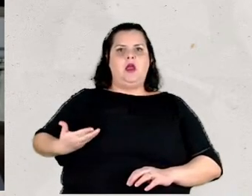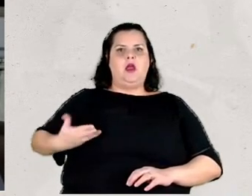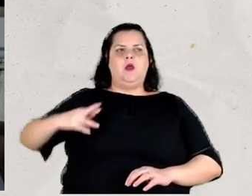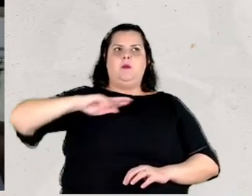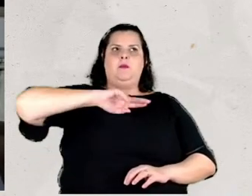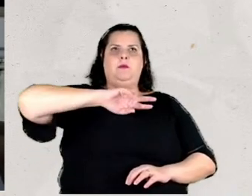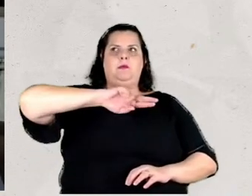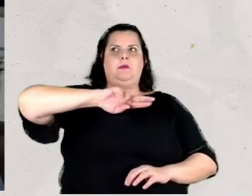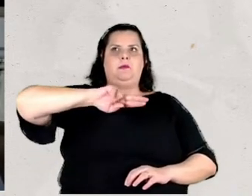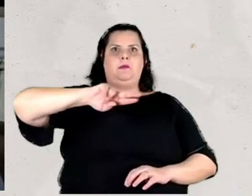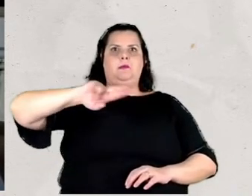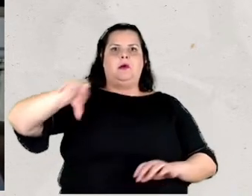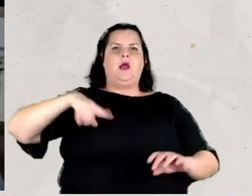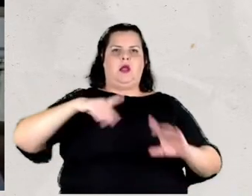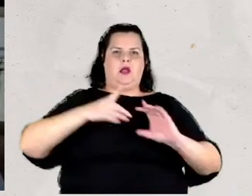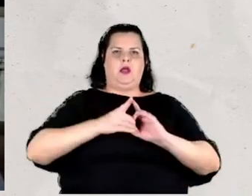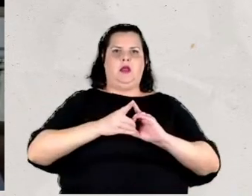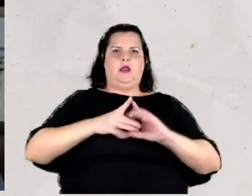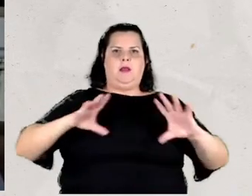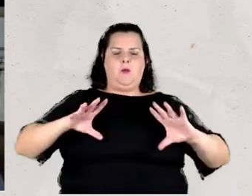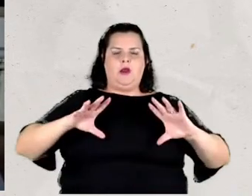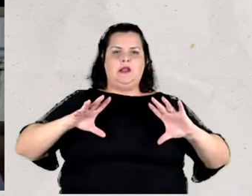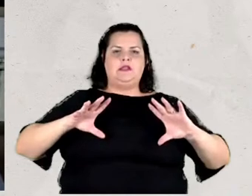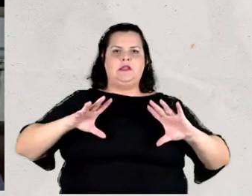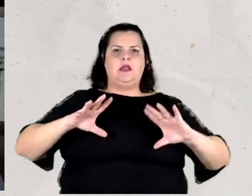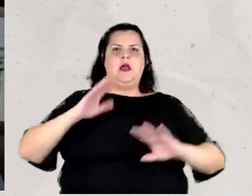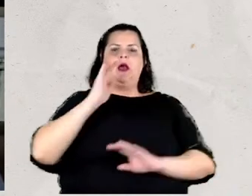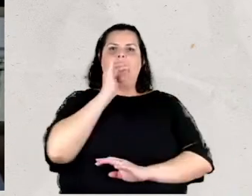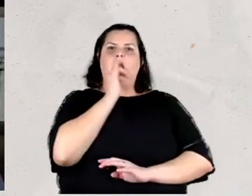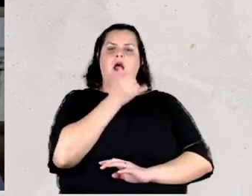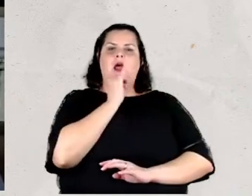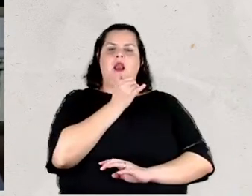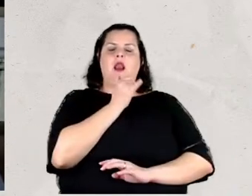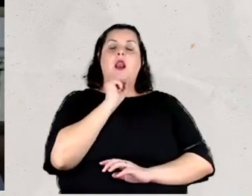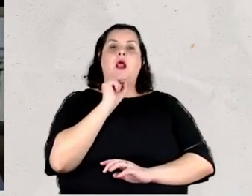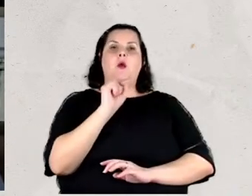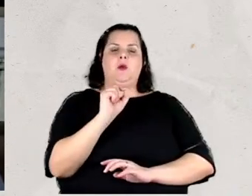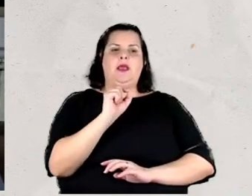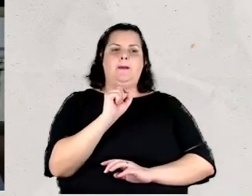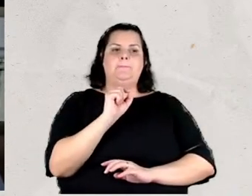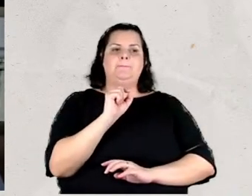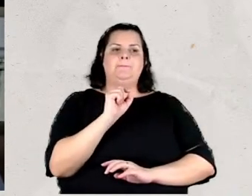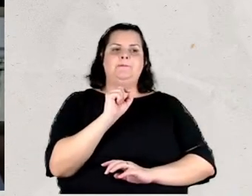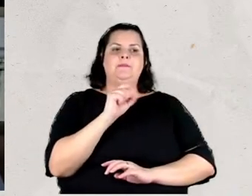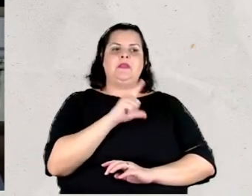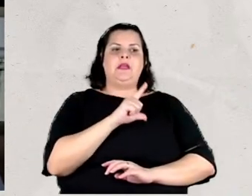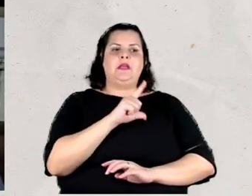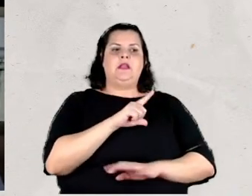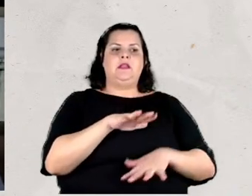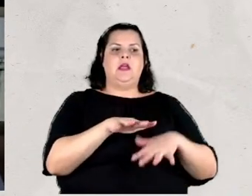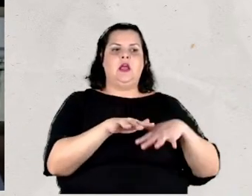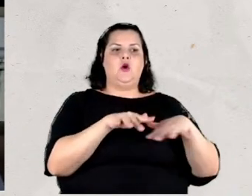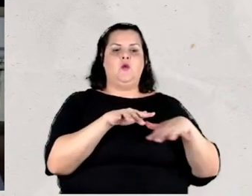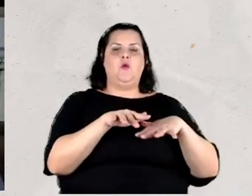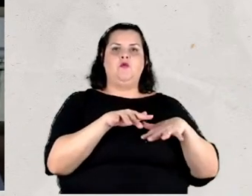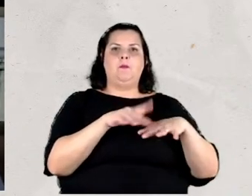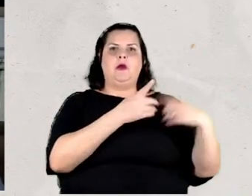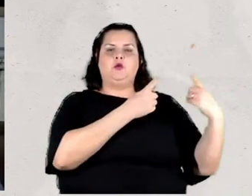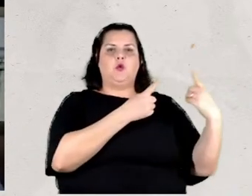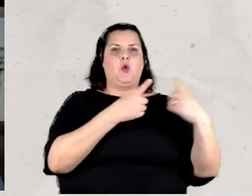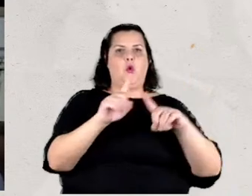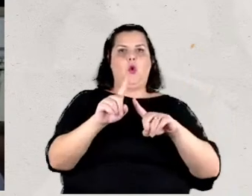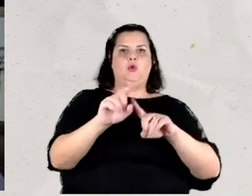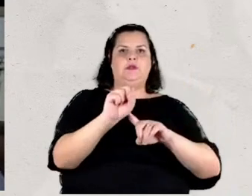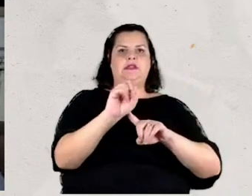democracia têm declarado ao movimento BDS como movimento antissemita, por